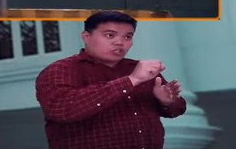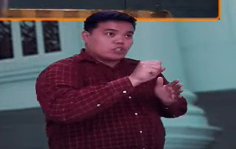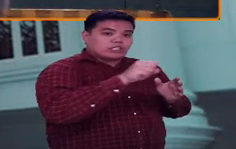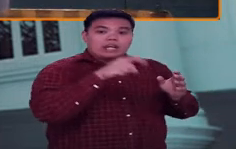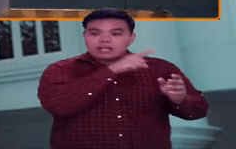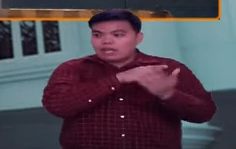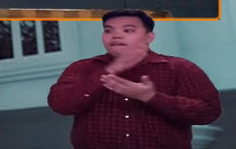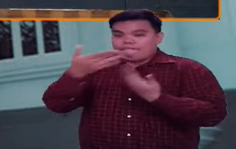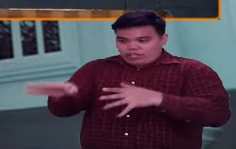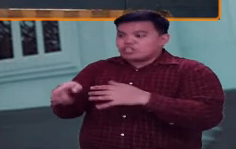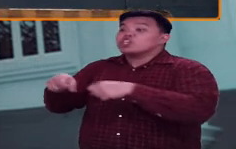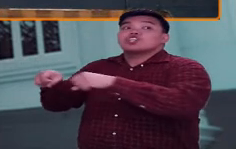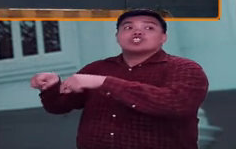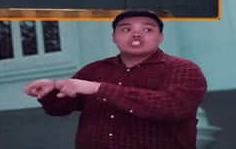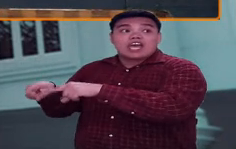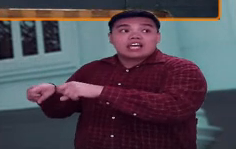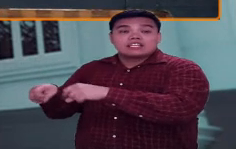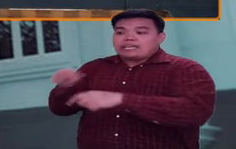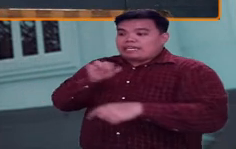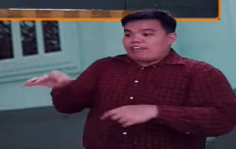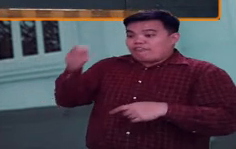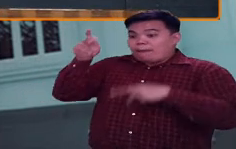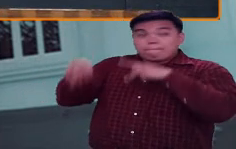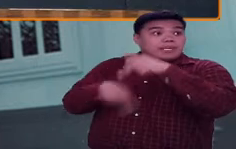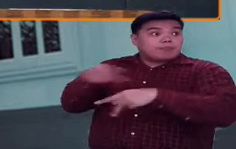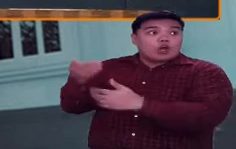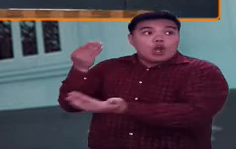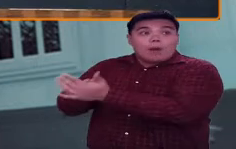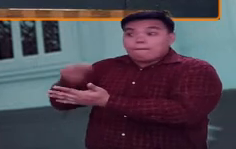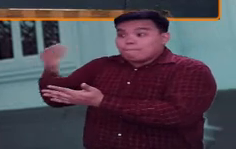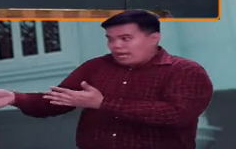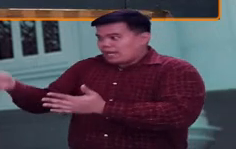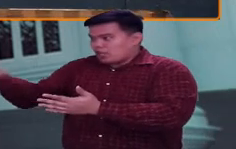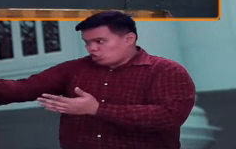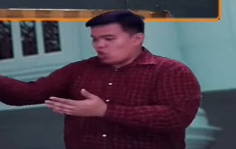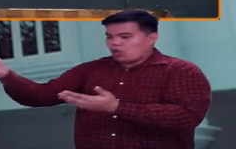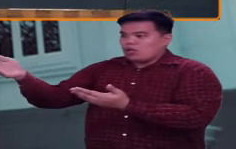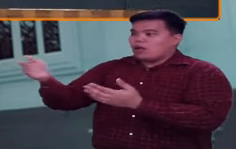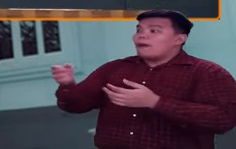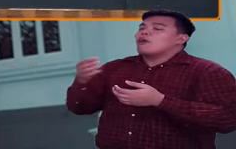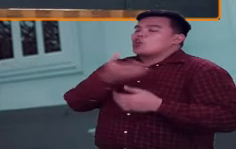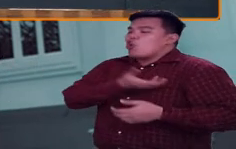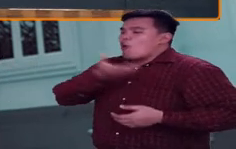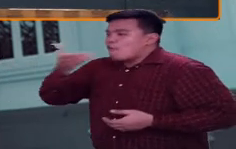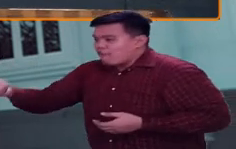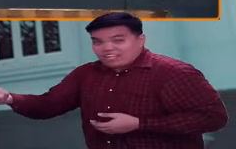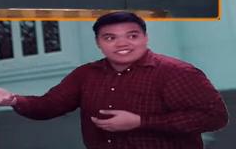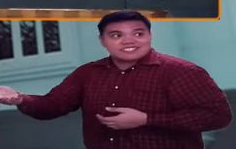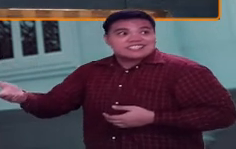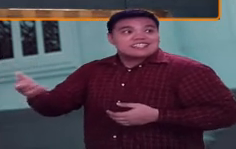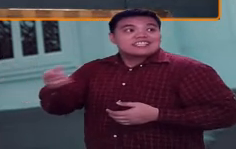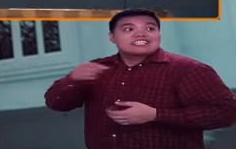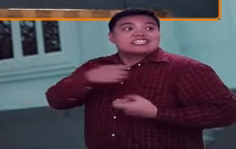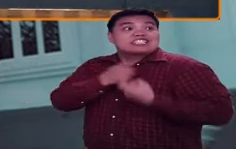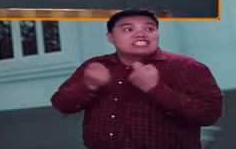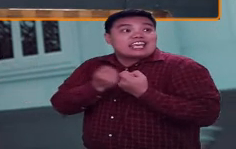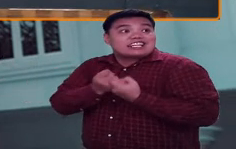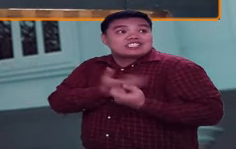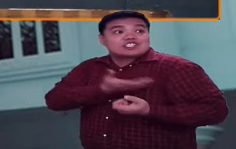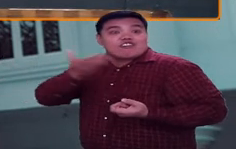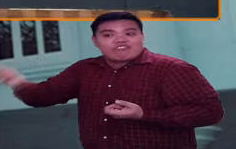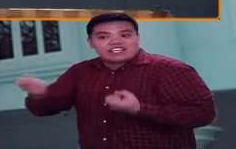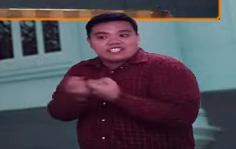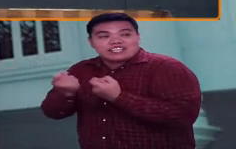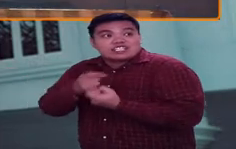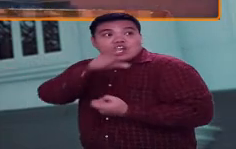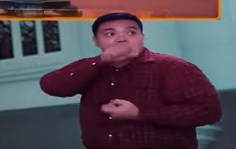birds. And they tell the people when they buy it, they are to pray and confess their sins and then let it fly away, and their sins will fly away